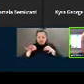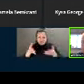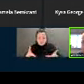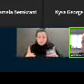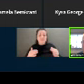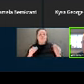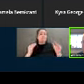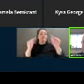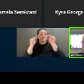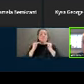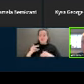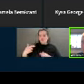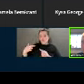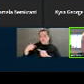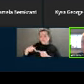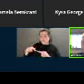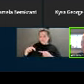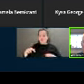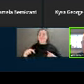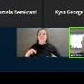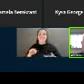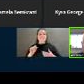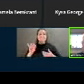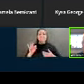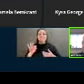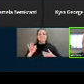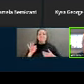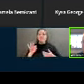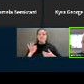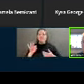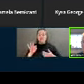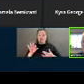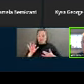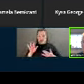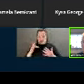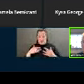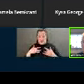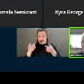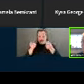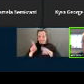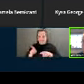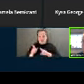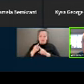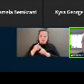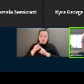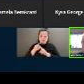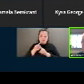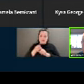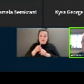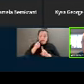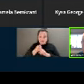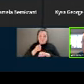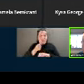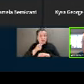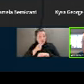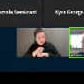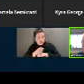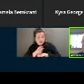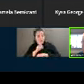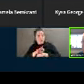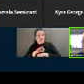religion, an event does not have to be in your house of worship to have an impact on you as a